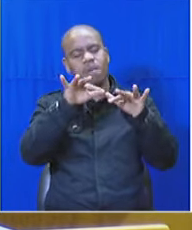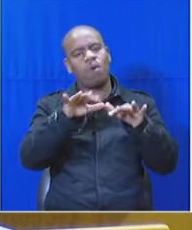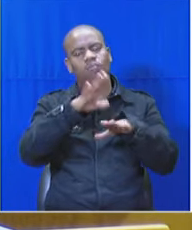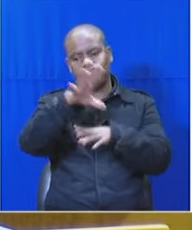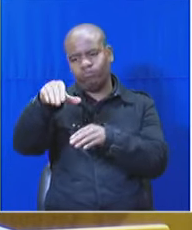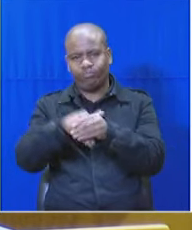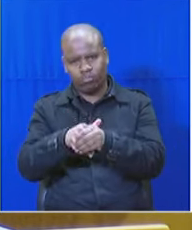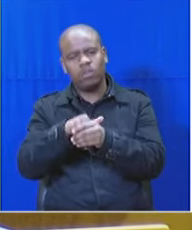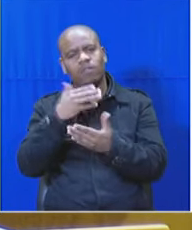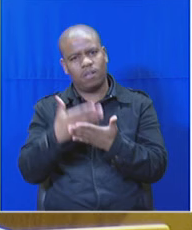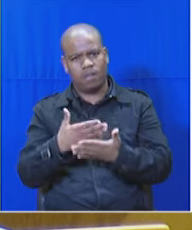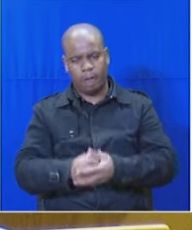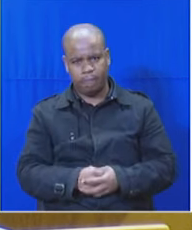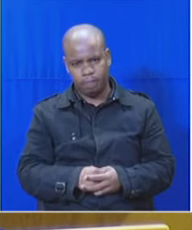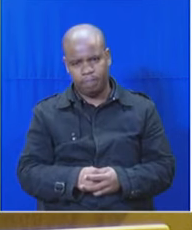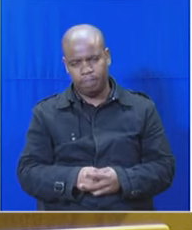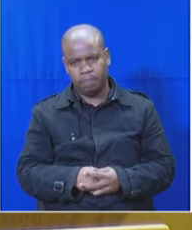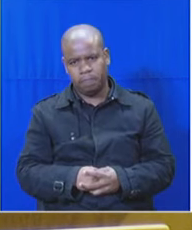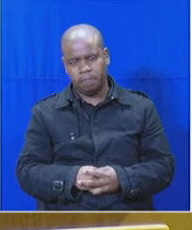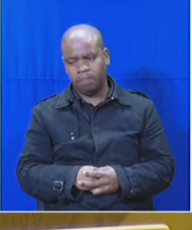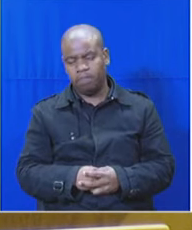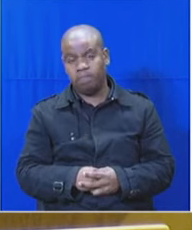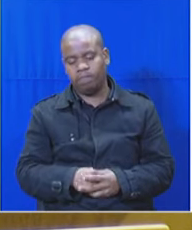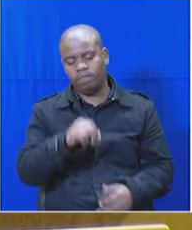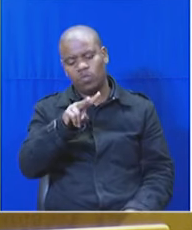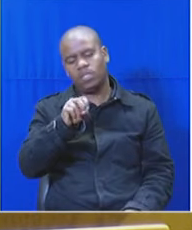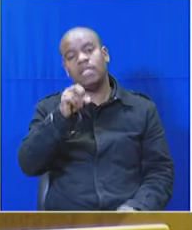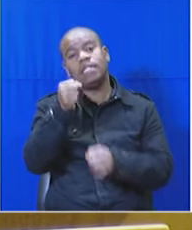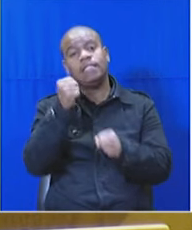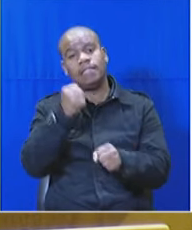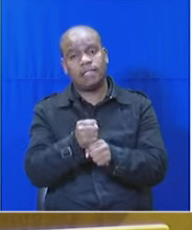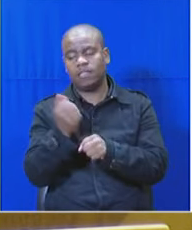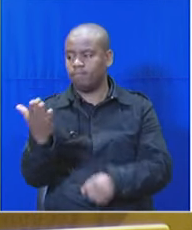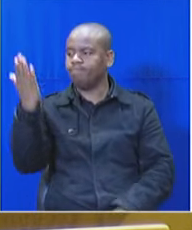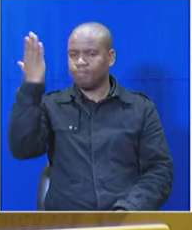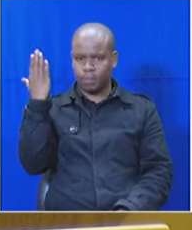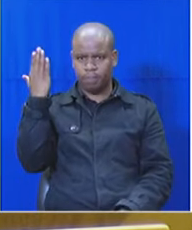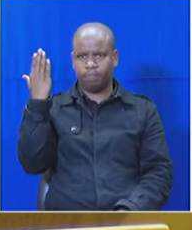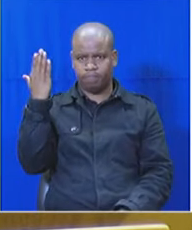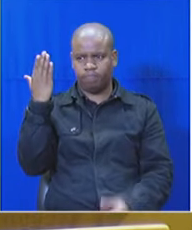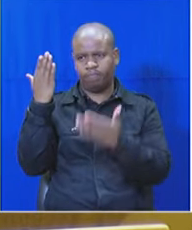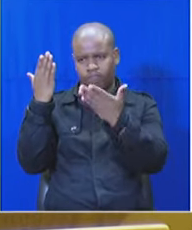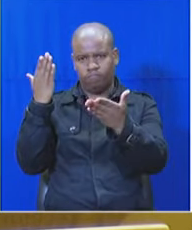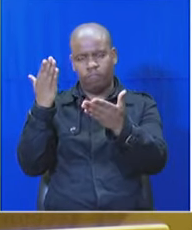affected heritage sites and historical landmarks. 20 years ago, Madam Chair,